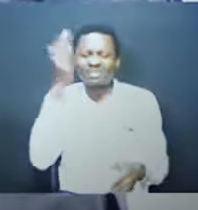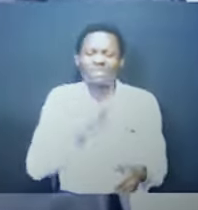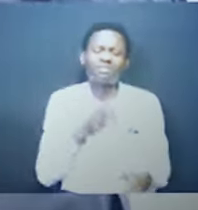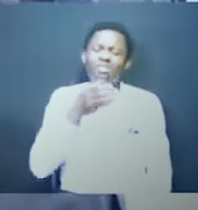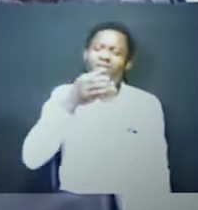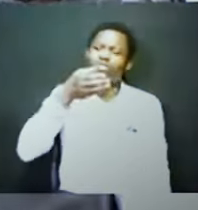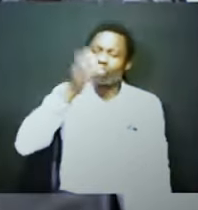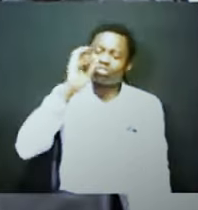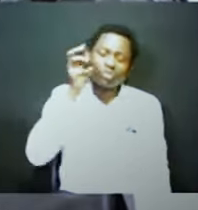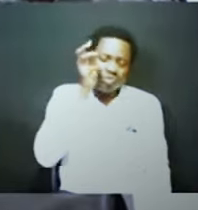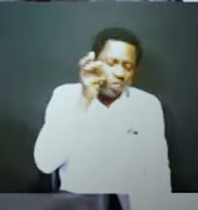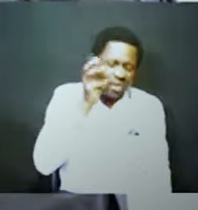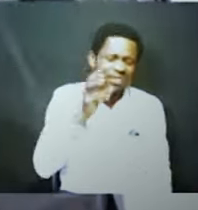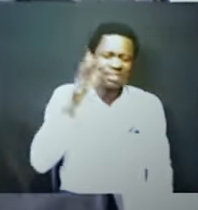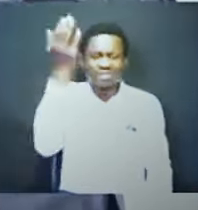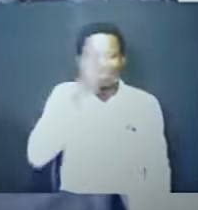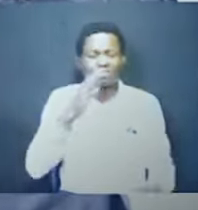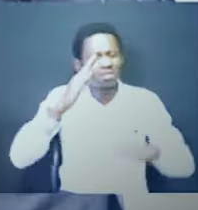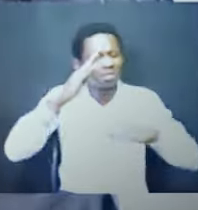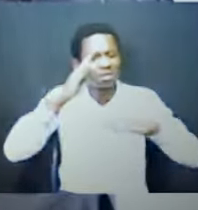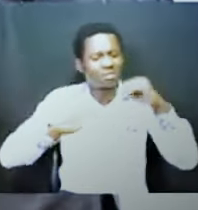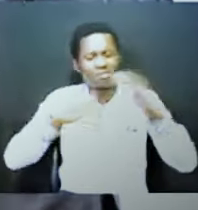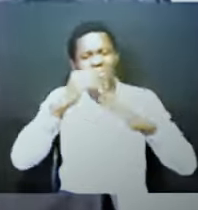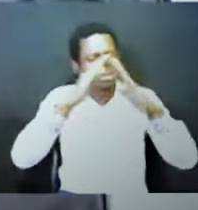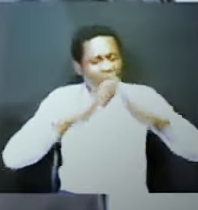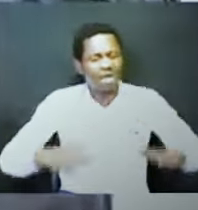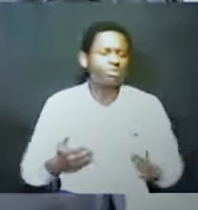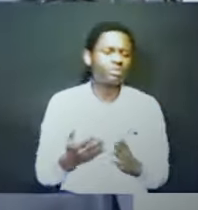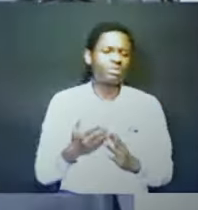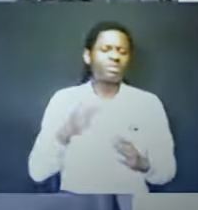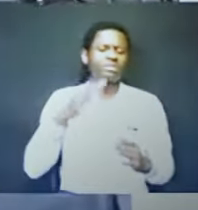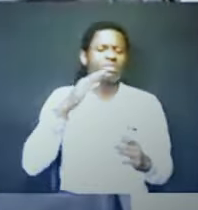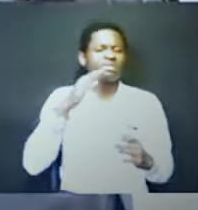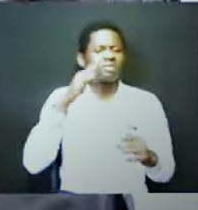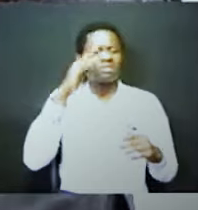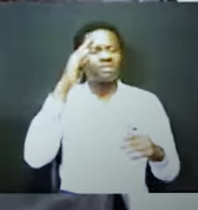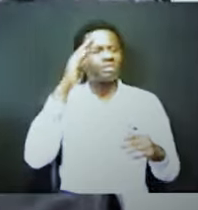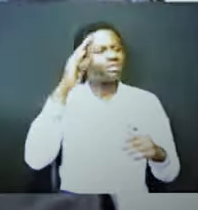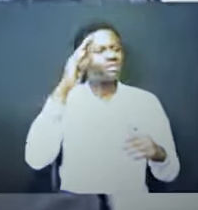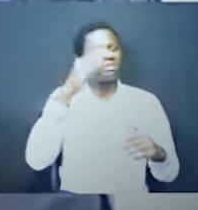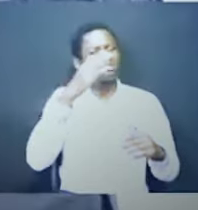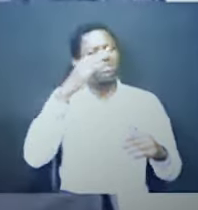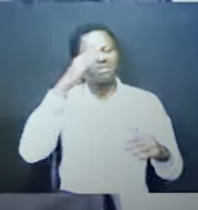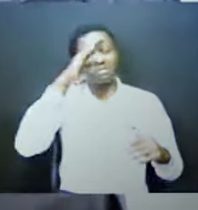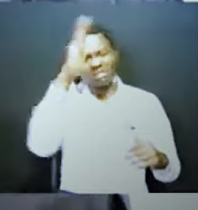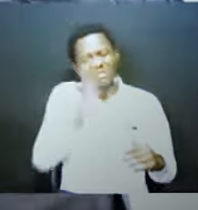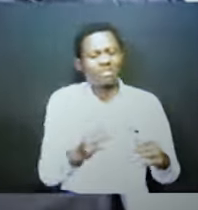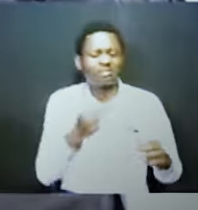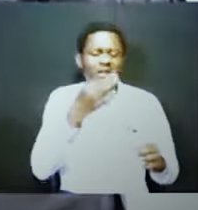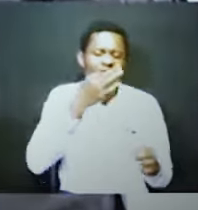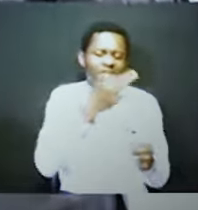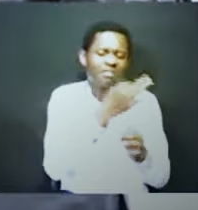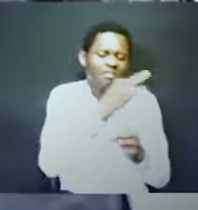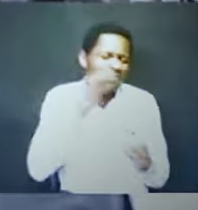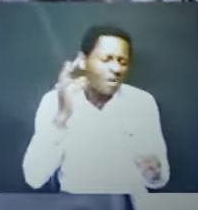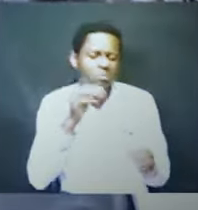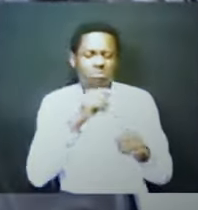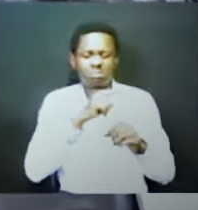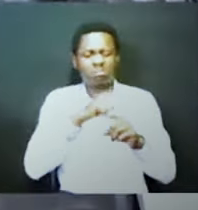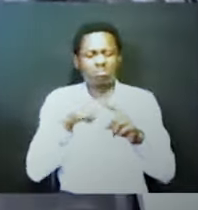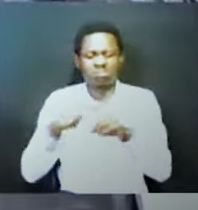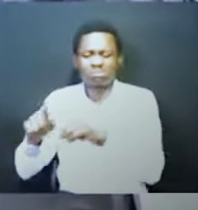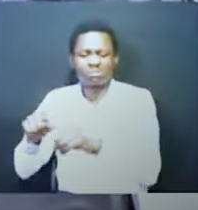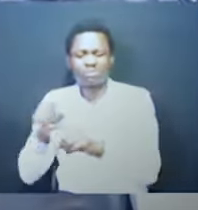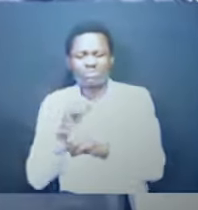crops. Now, you don't have any of this. Just because your forebears said, don't do this. Now, yen sisi